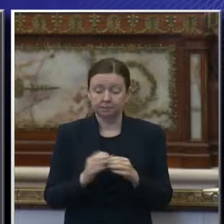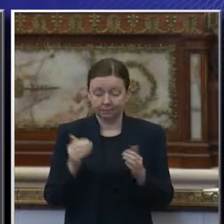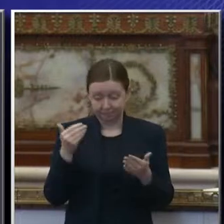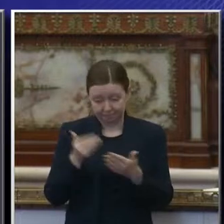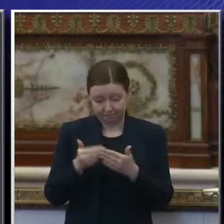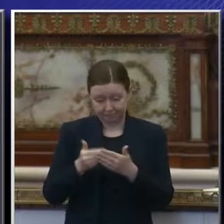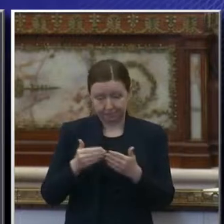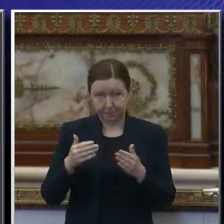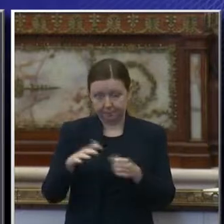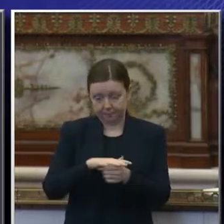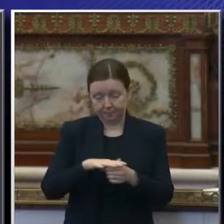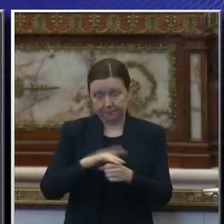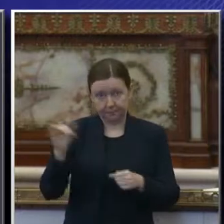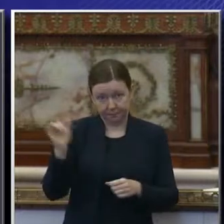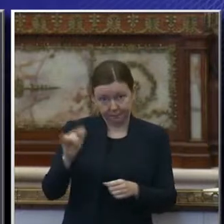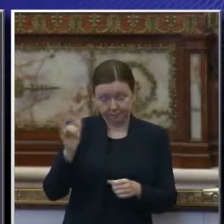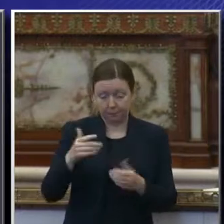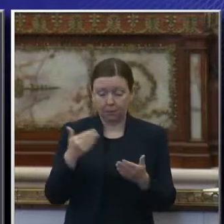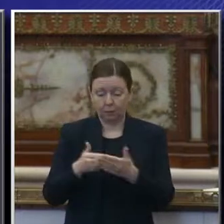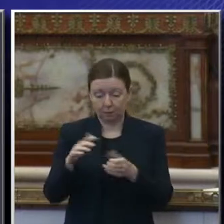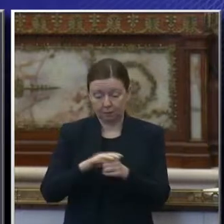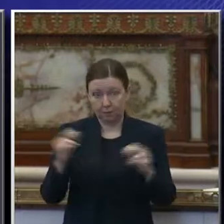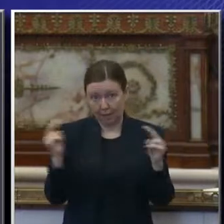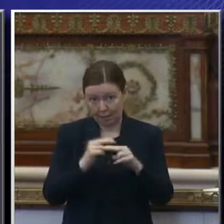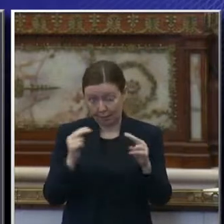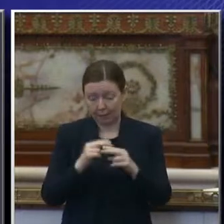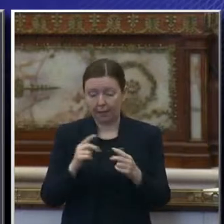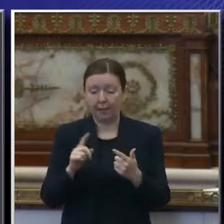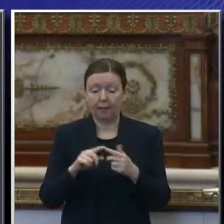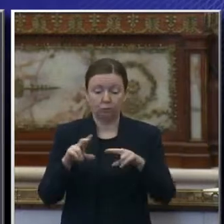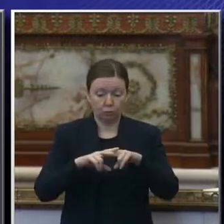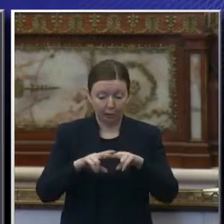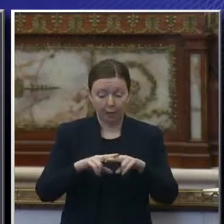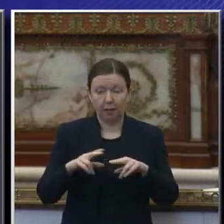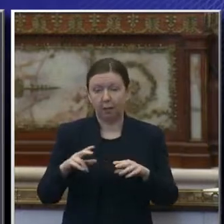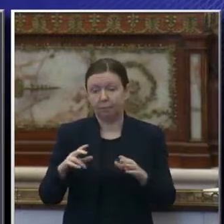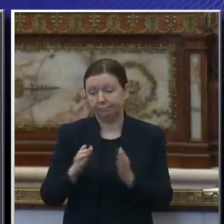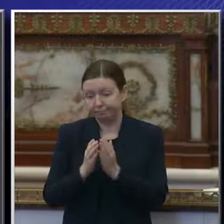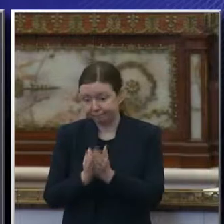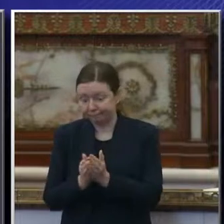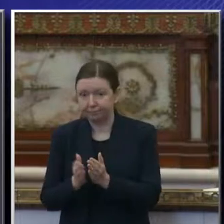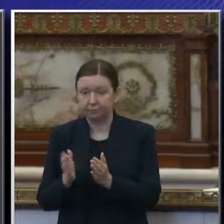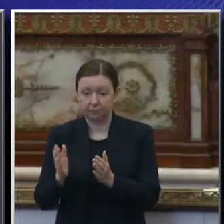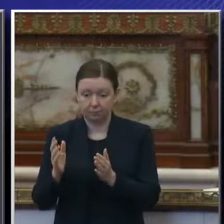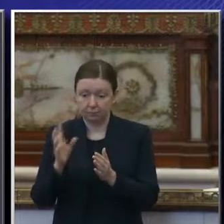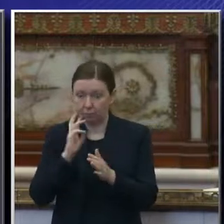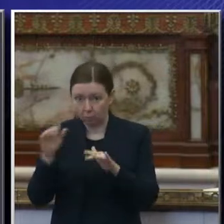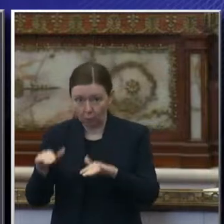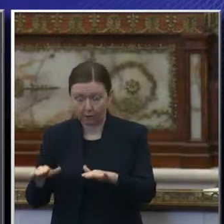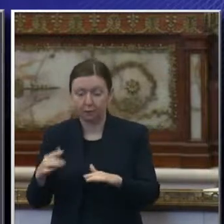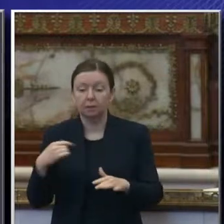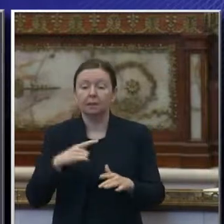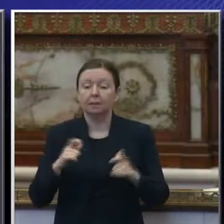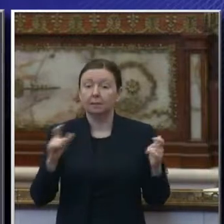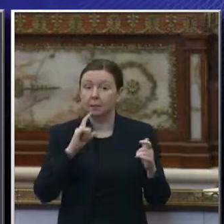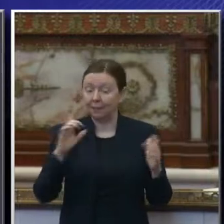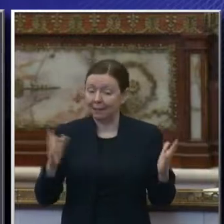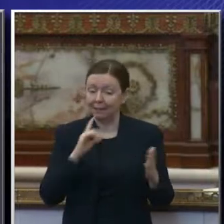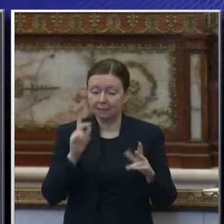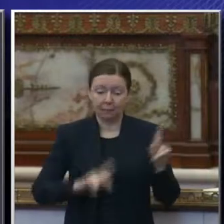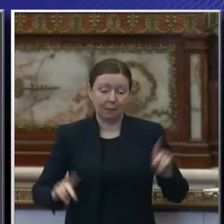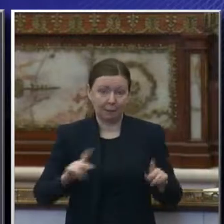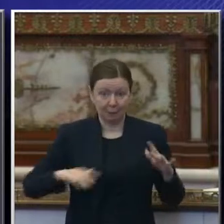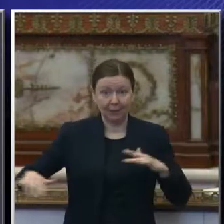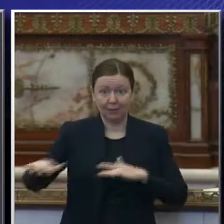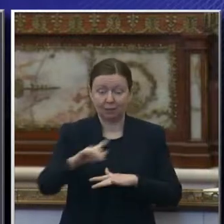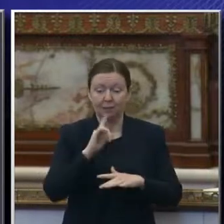to the airport, close proximity to the highway, rail, marine, the big driver here is the population and the fact